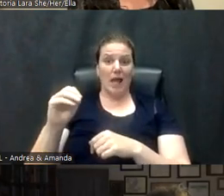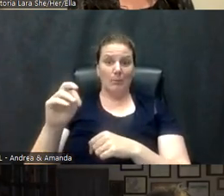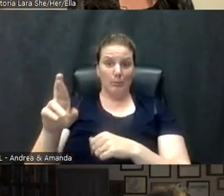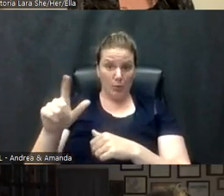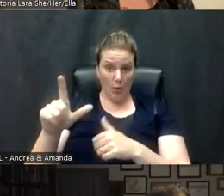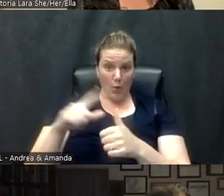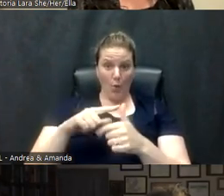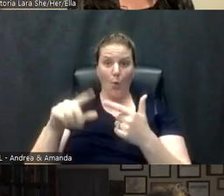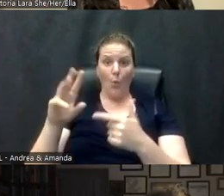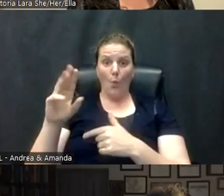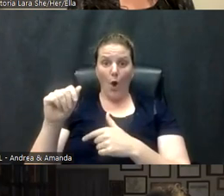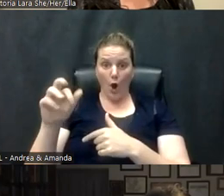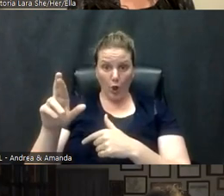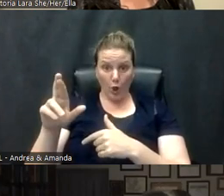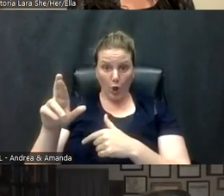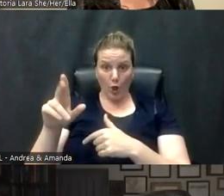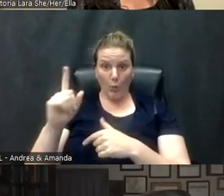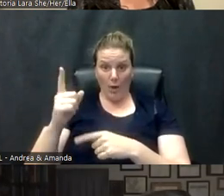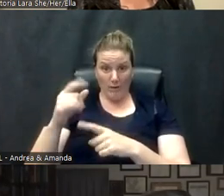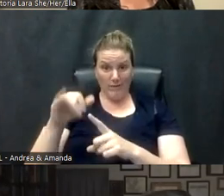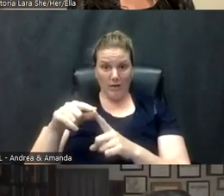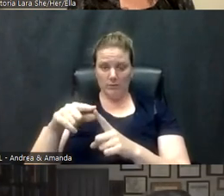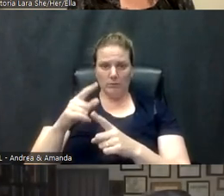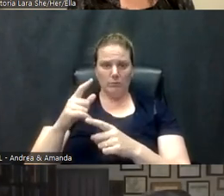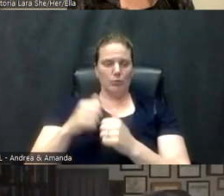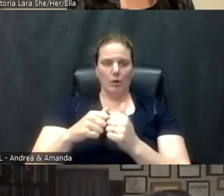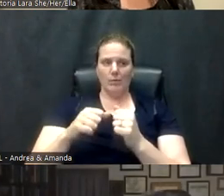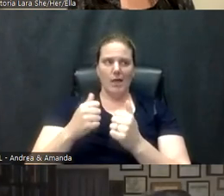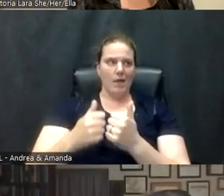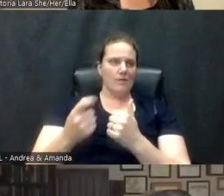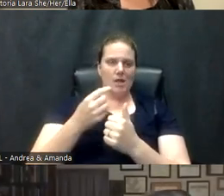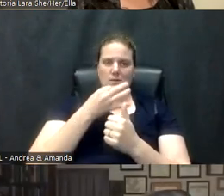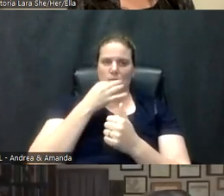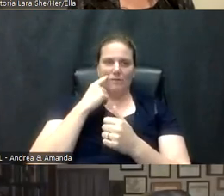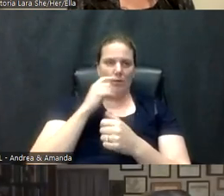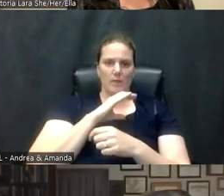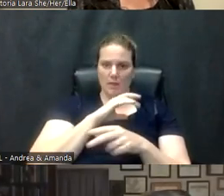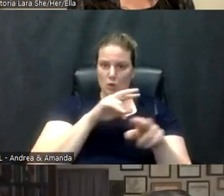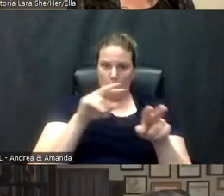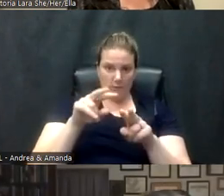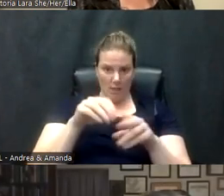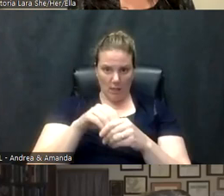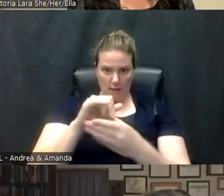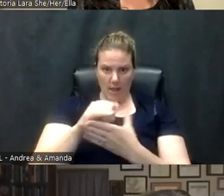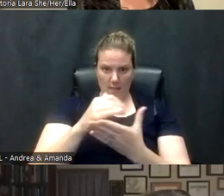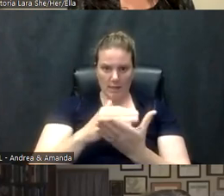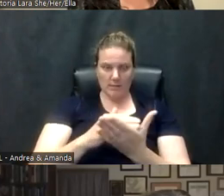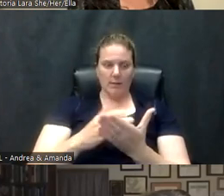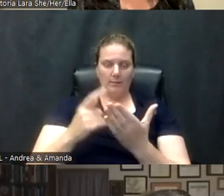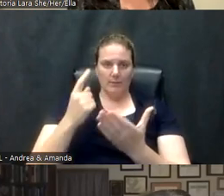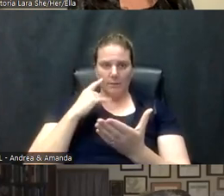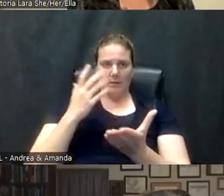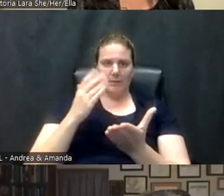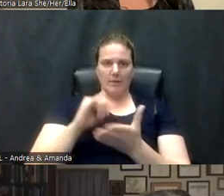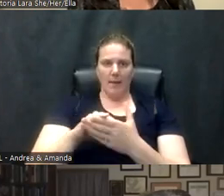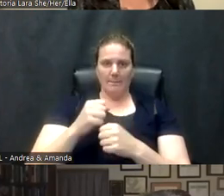them. So, you know, they had probably every expert about police oversight is in that list. So I was thinking maybe it would make sense